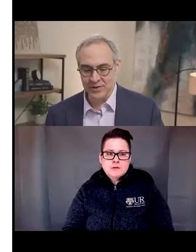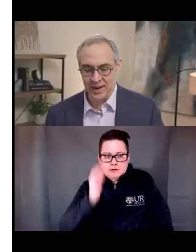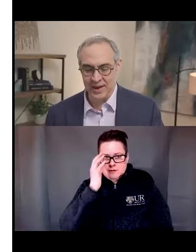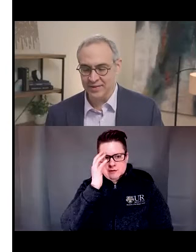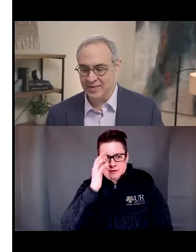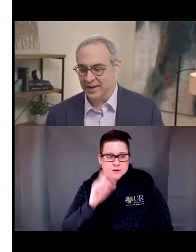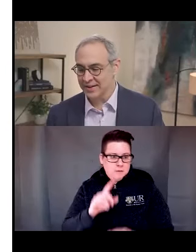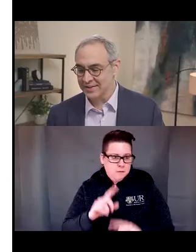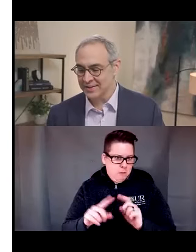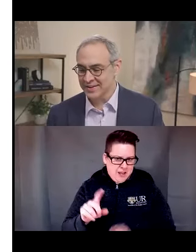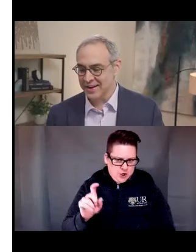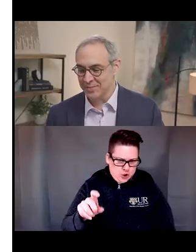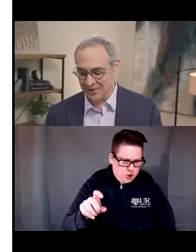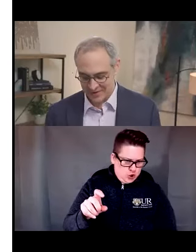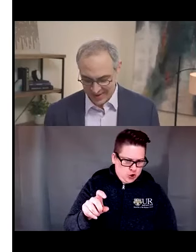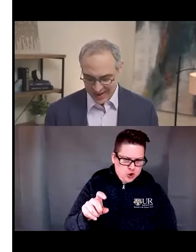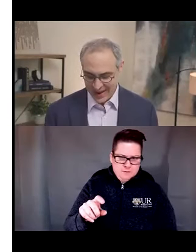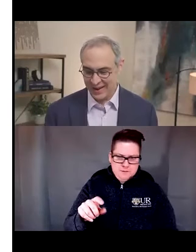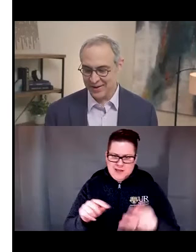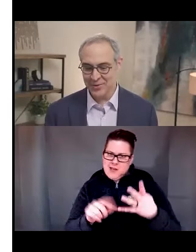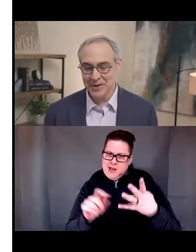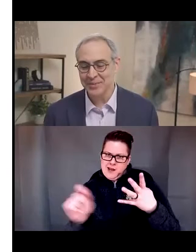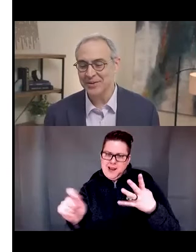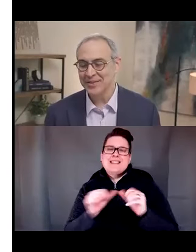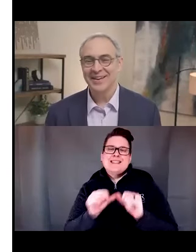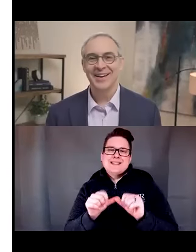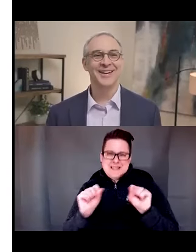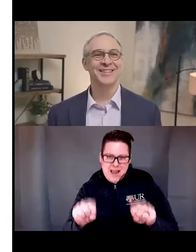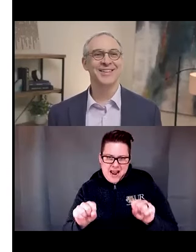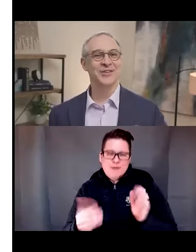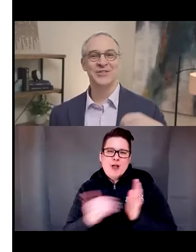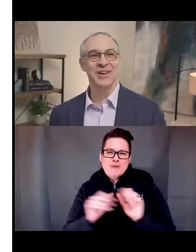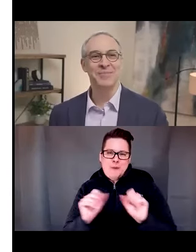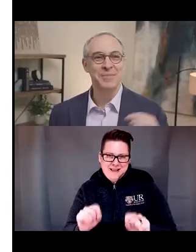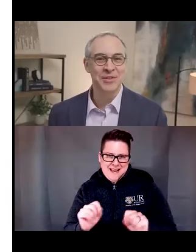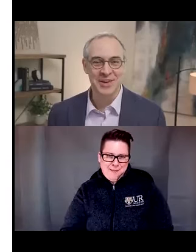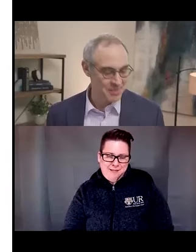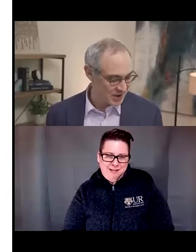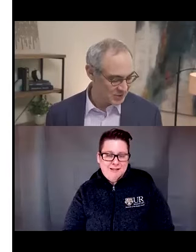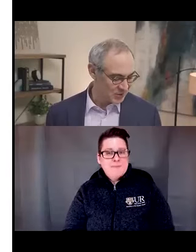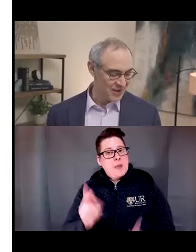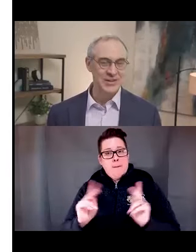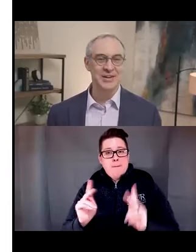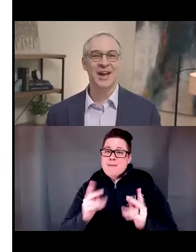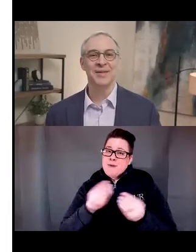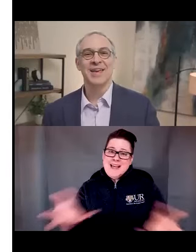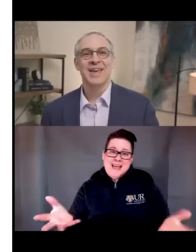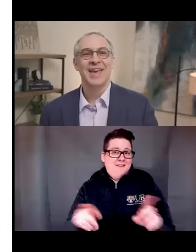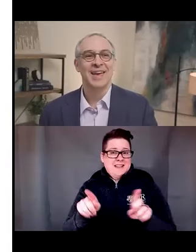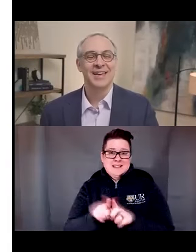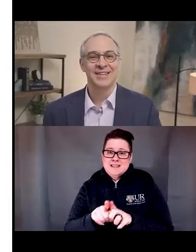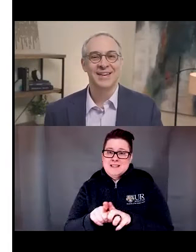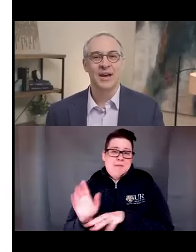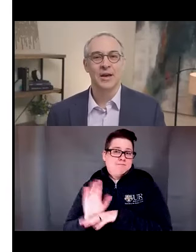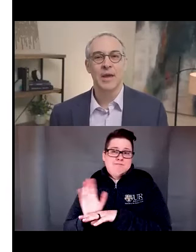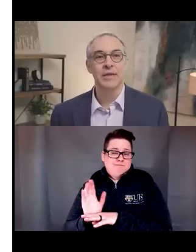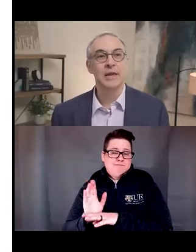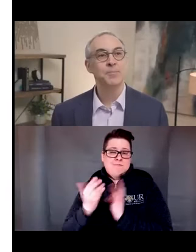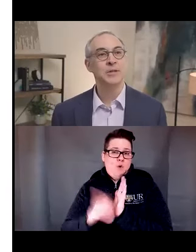we could say is that it is sustainable and repeatable, because you can give people the same module every time